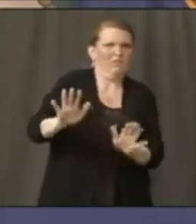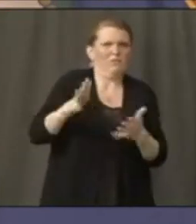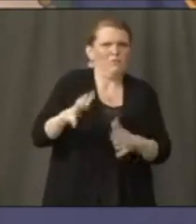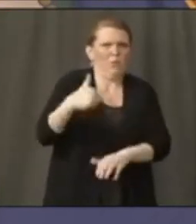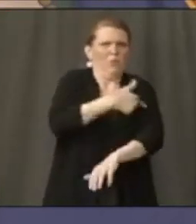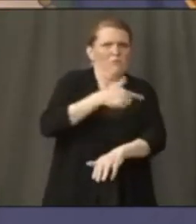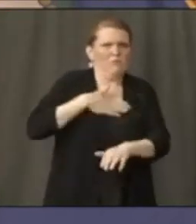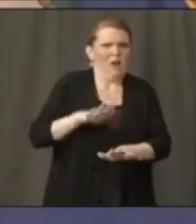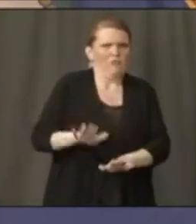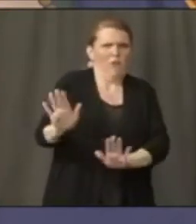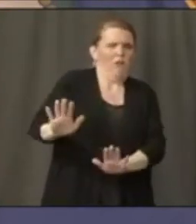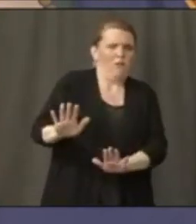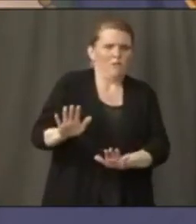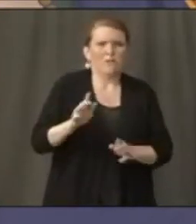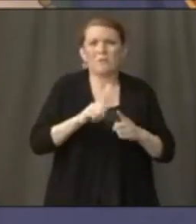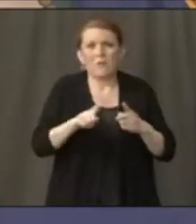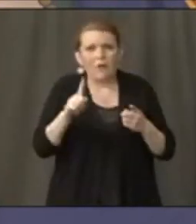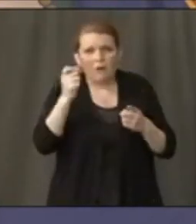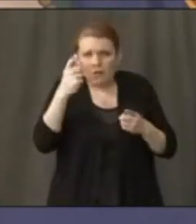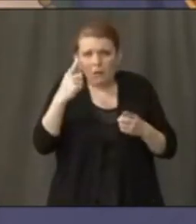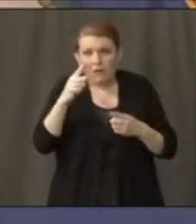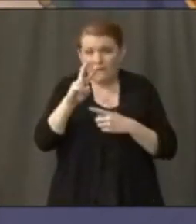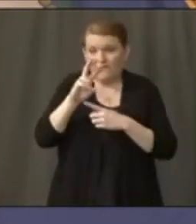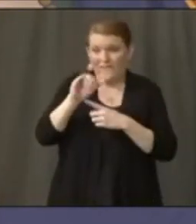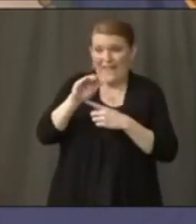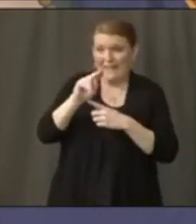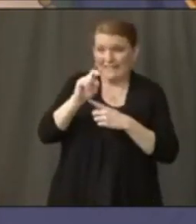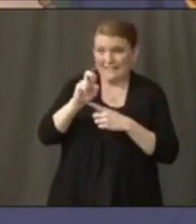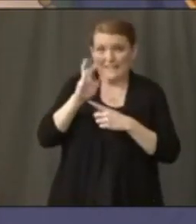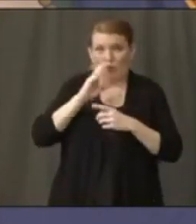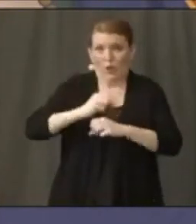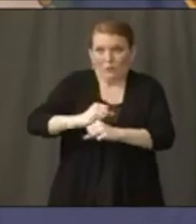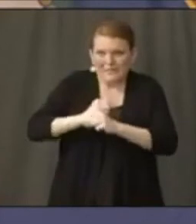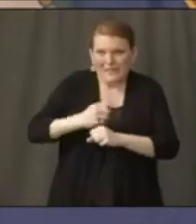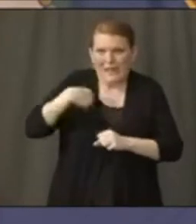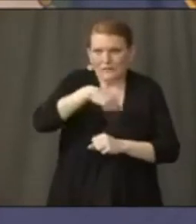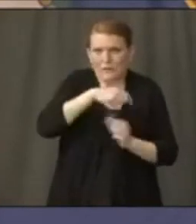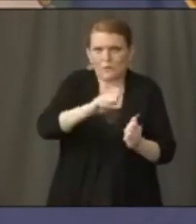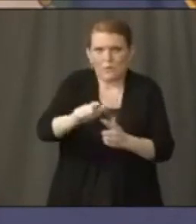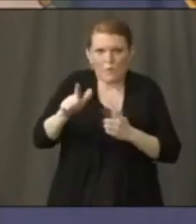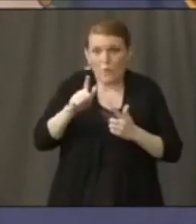Formica's Flanders Fish Market and put it on a Christine Cohen bagel, and I'm